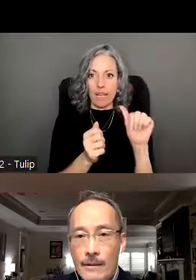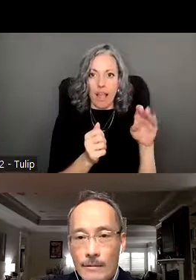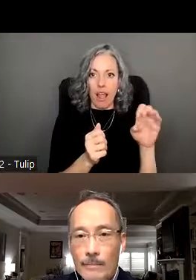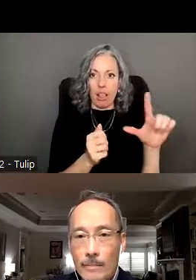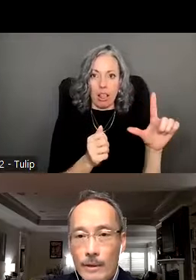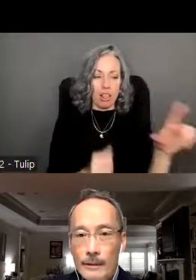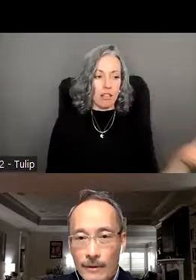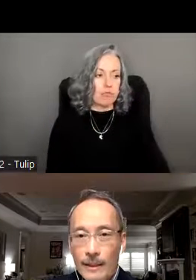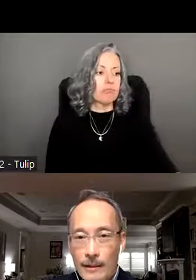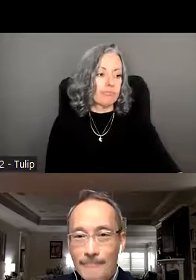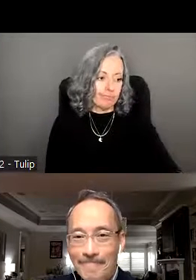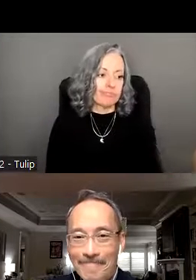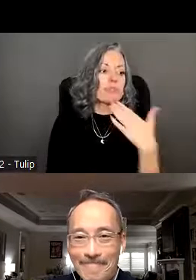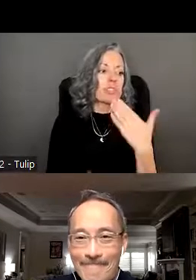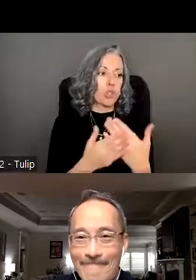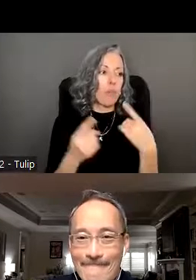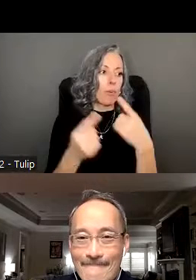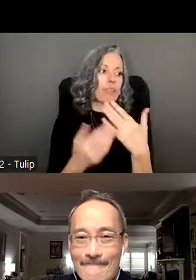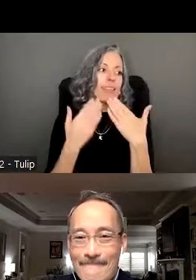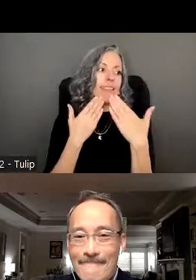Yeah, that's a great point. Thank you.